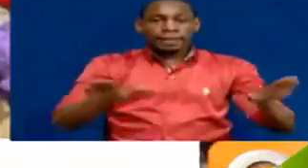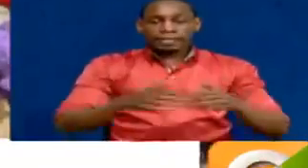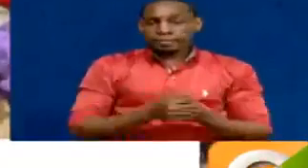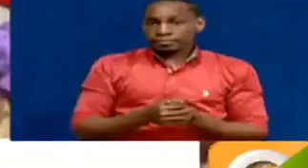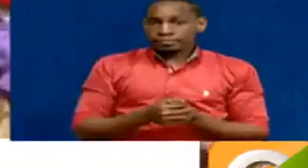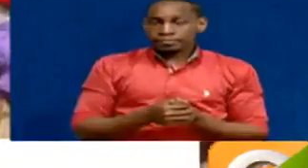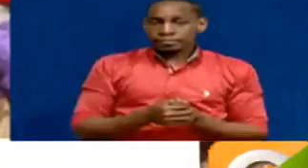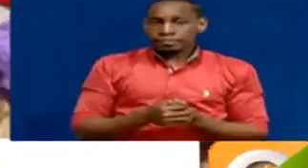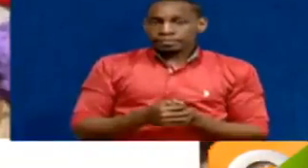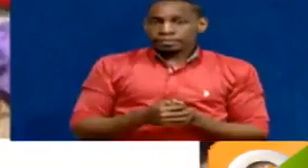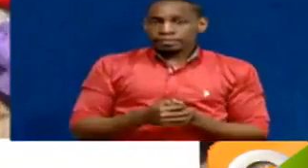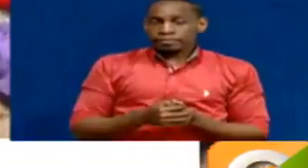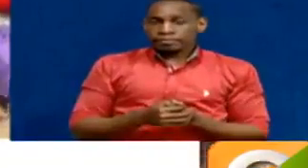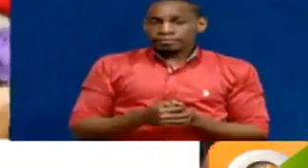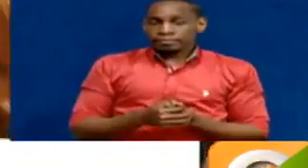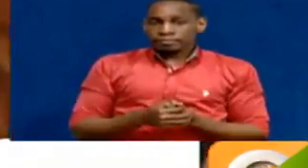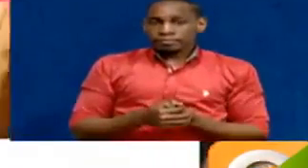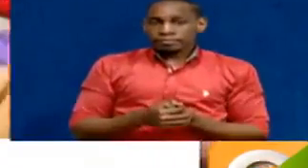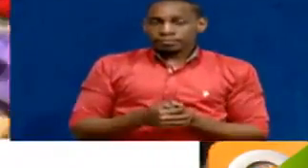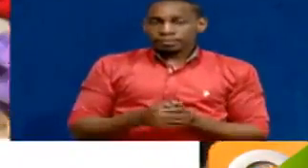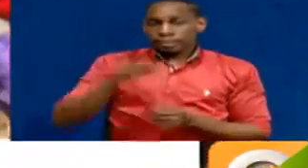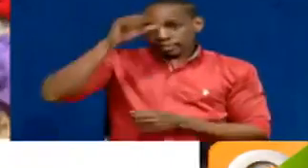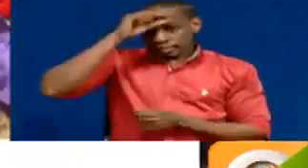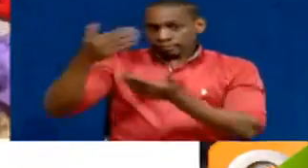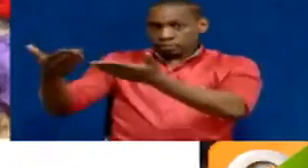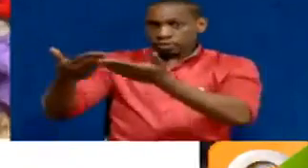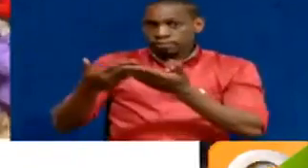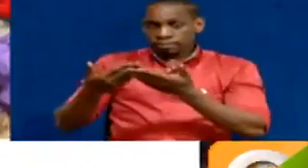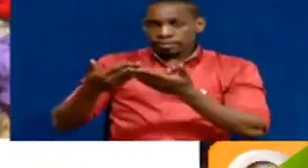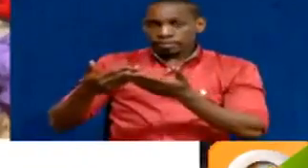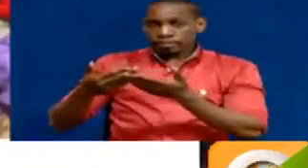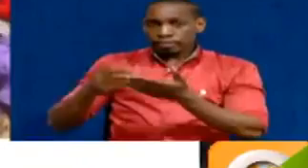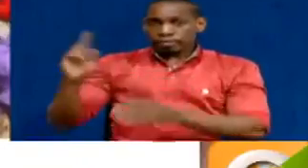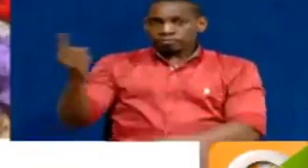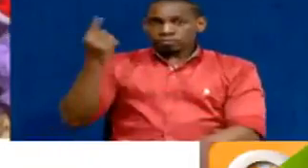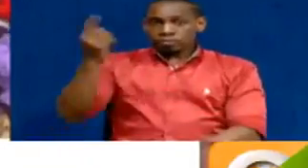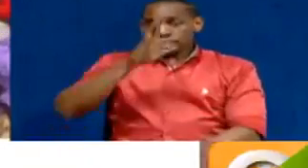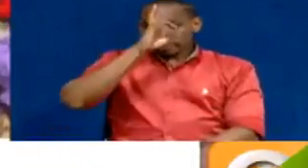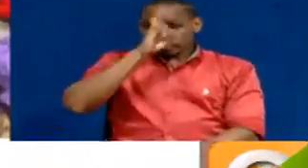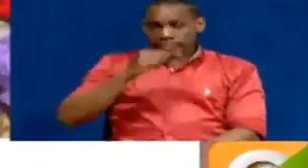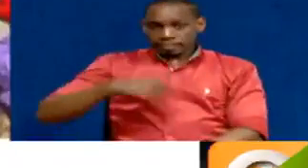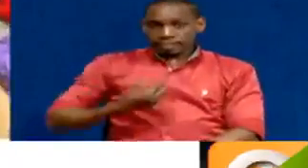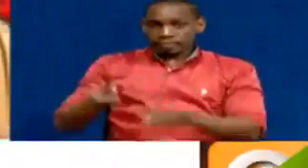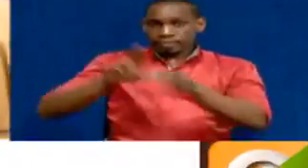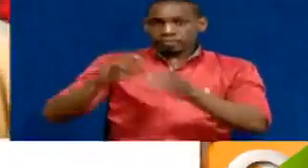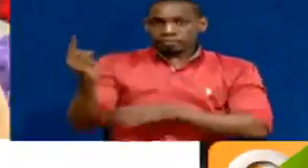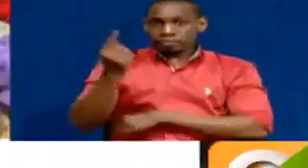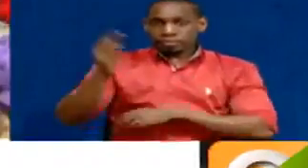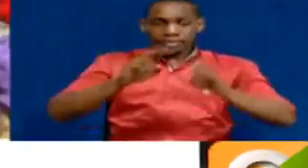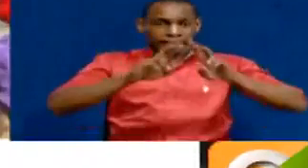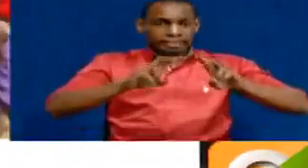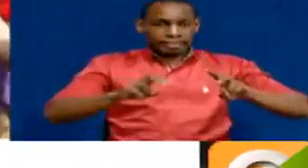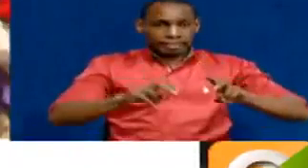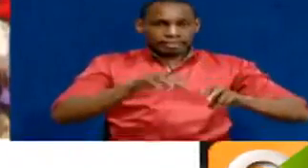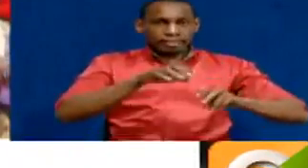hiyo, sirikali akaleta hata ndege abolisi. Mimi mwenyewe nikiingia ndege nikitafuta